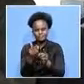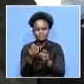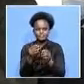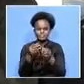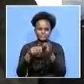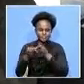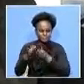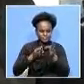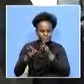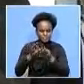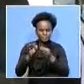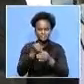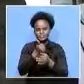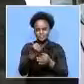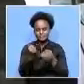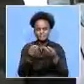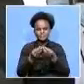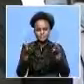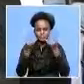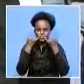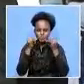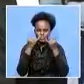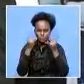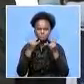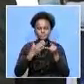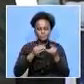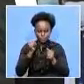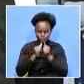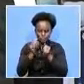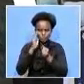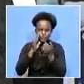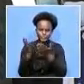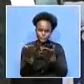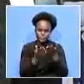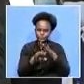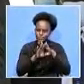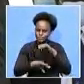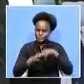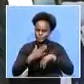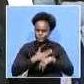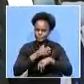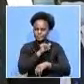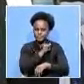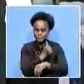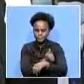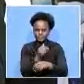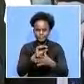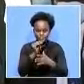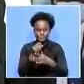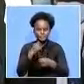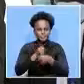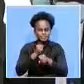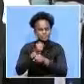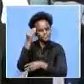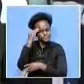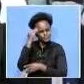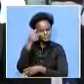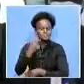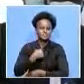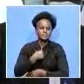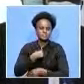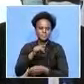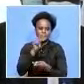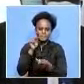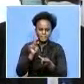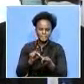transmit any such information or matter as shall be brought under my consideration or shall be made known to me by